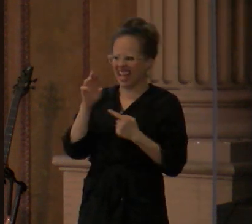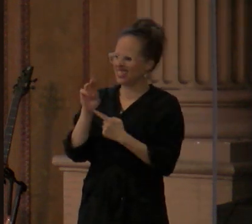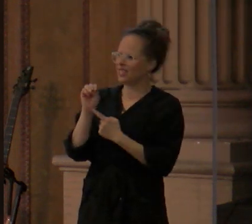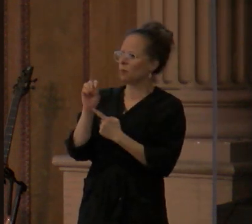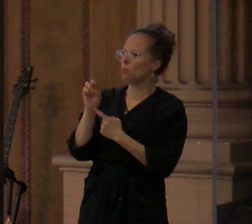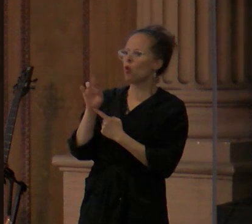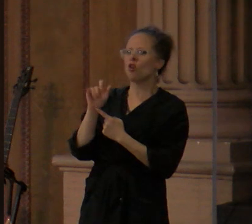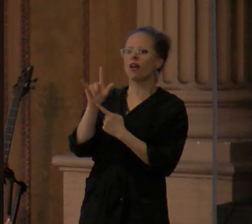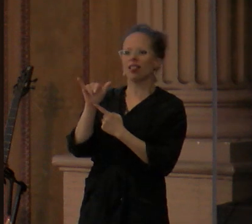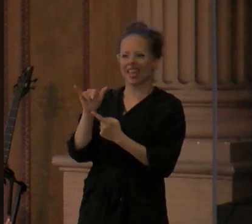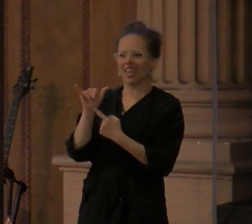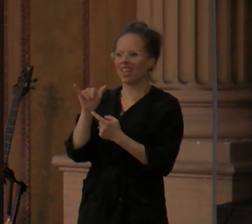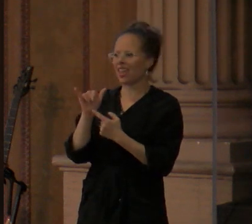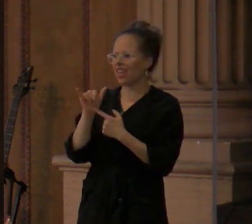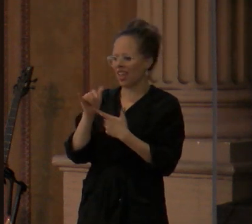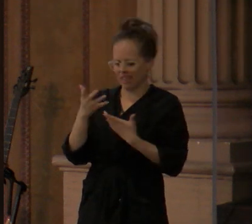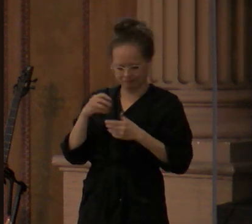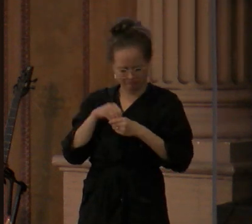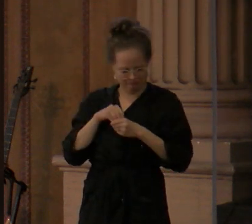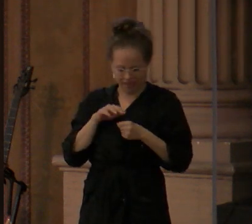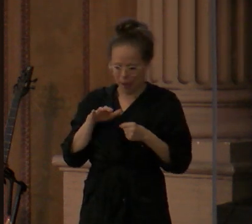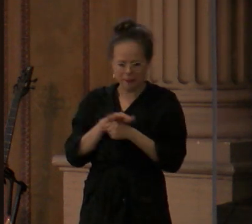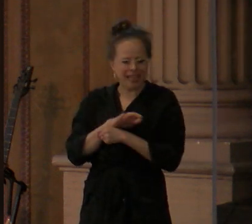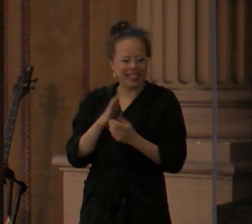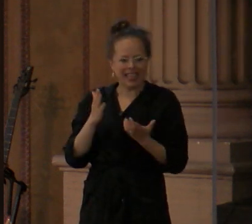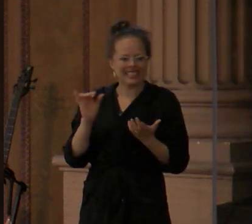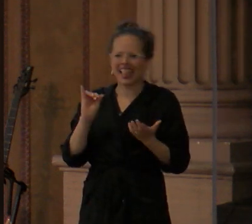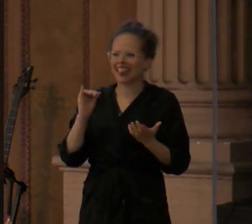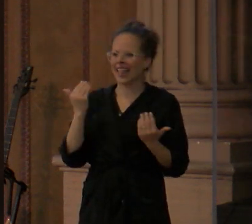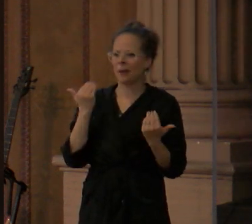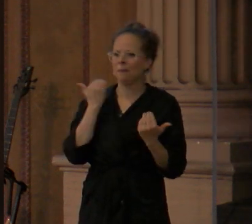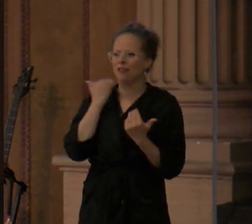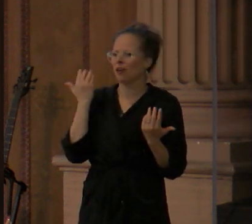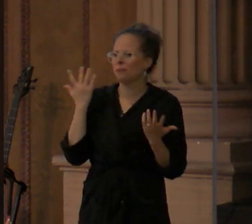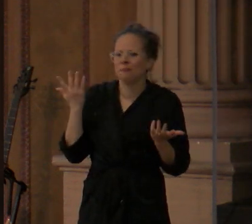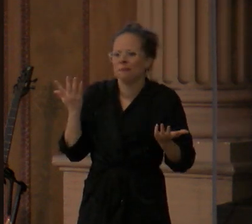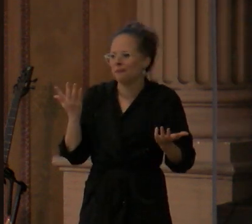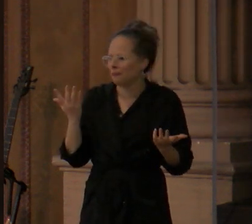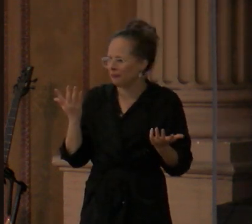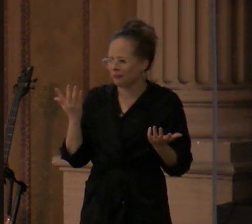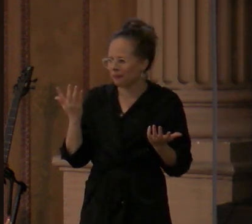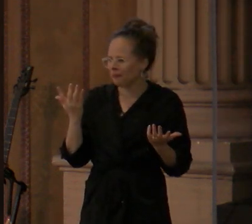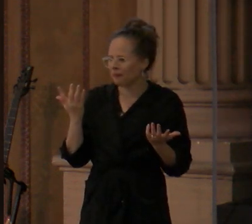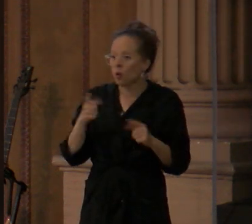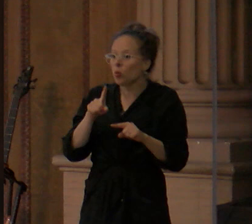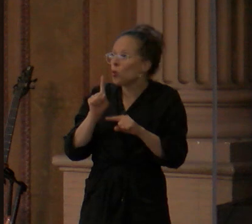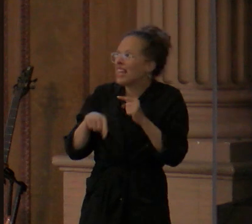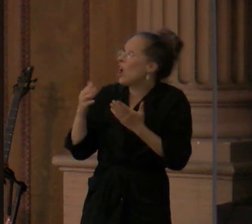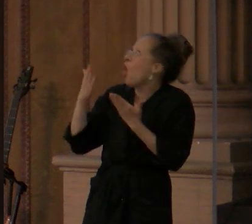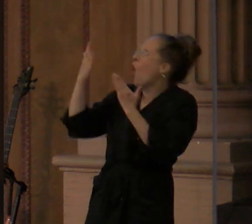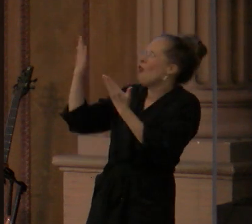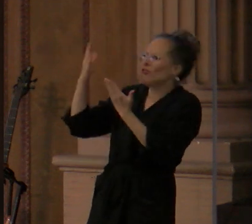is completely bankrupt. That we're incapable of offering God anything.